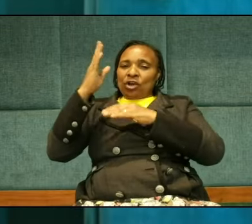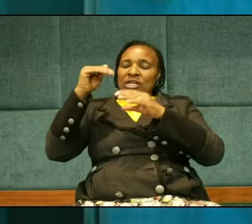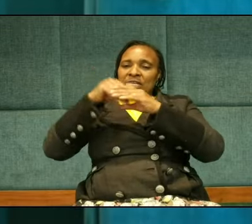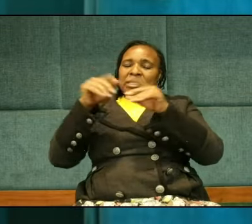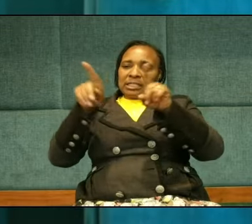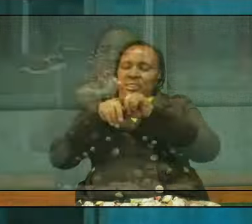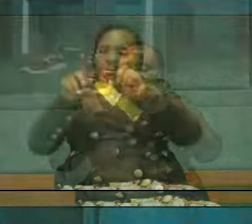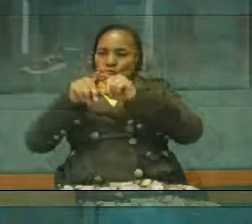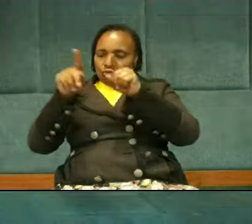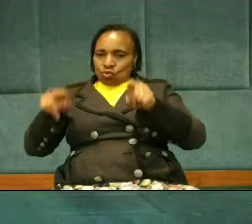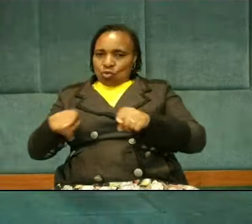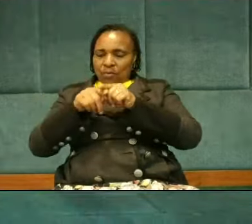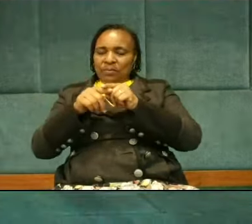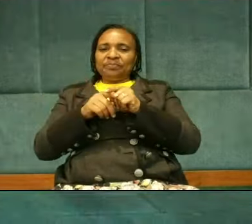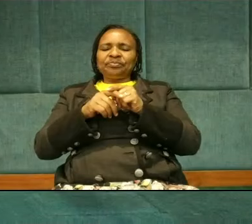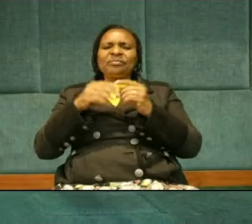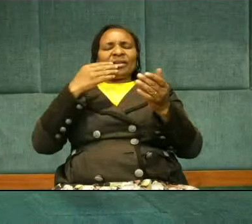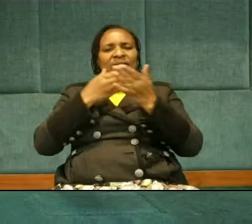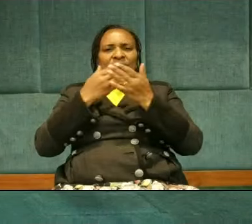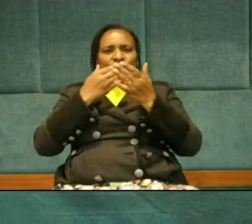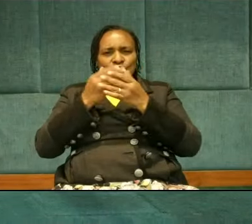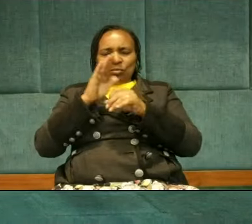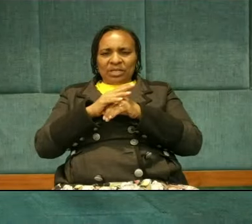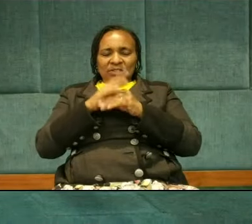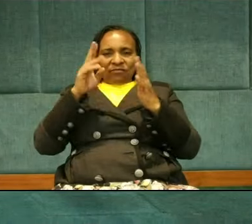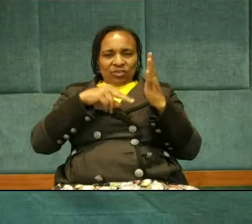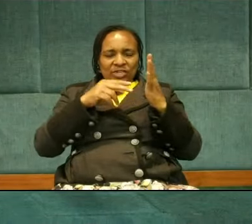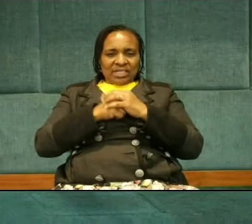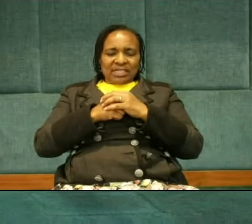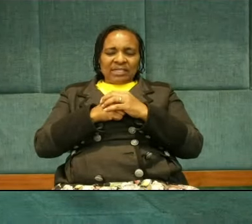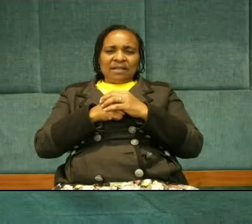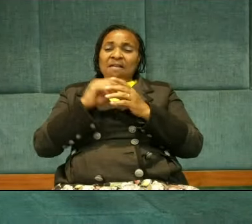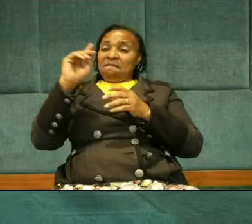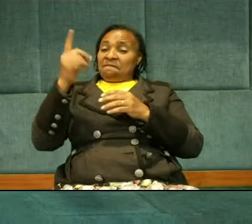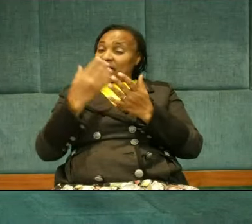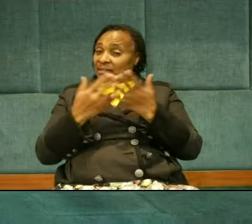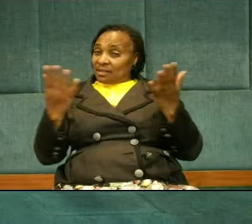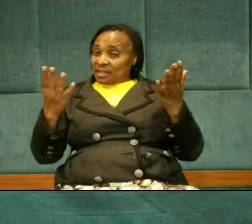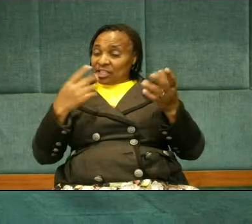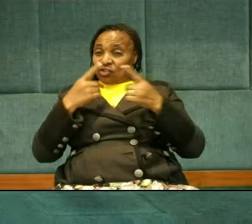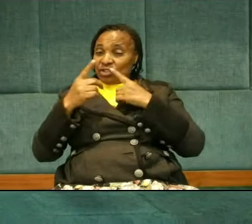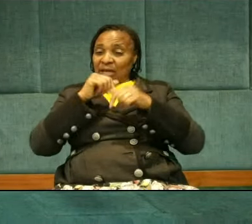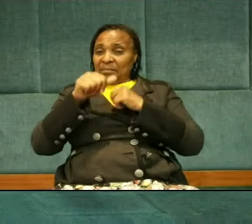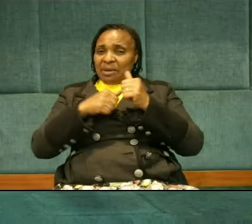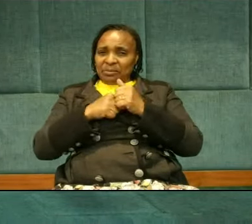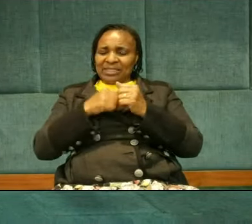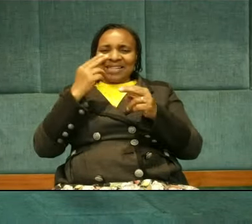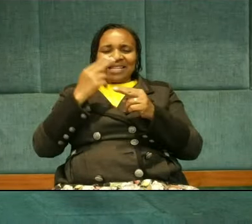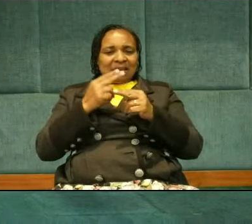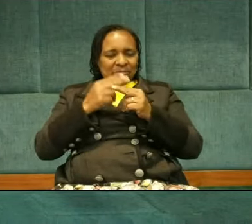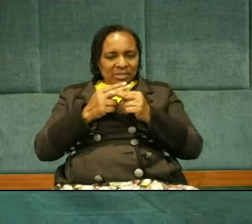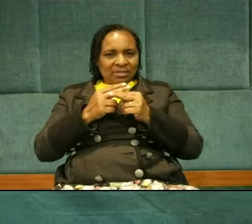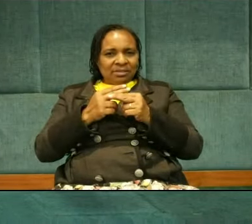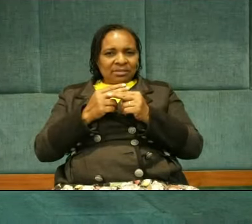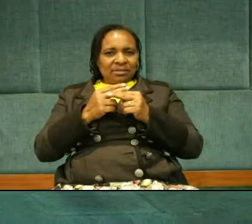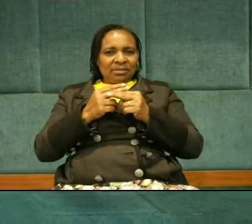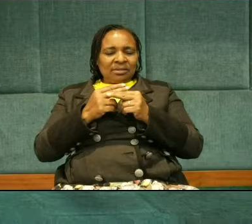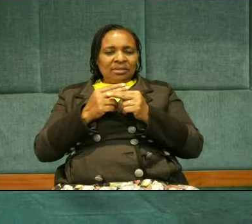room. Yes, thank you so much for reading this. And the first thing you mentioned was about the names.